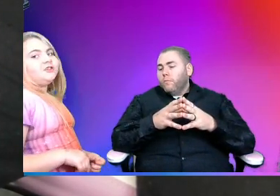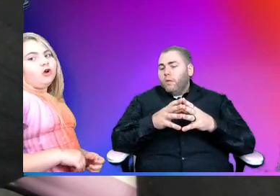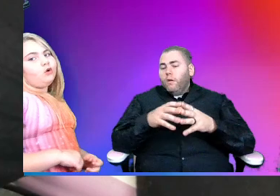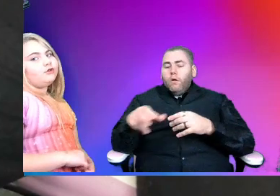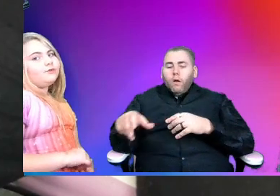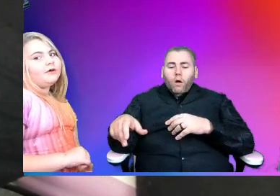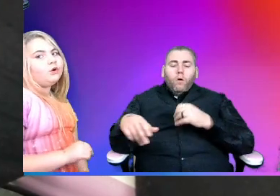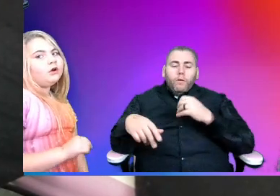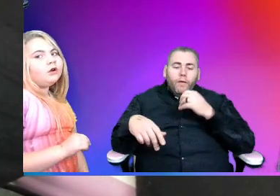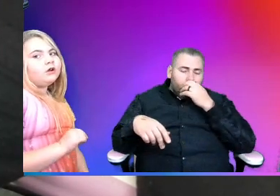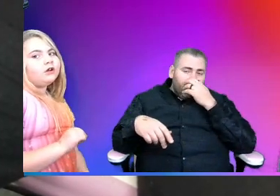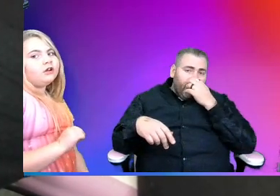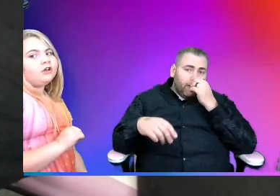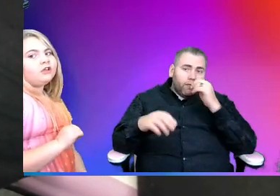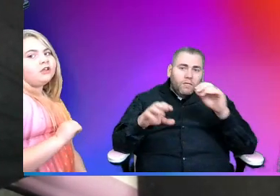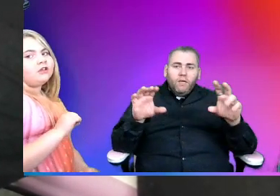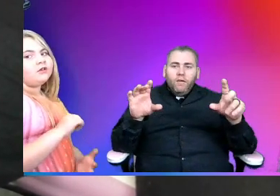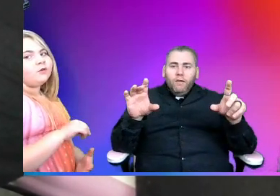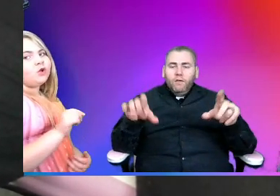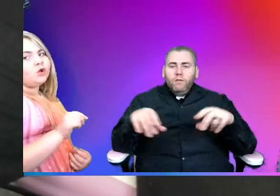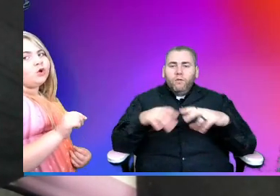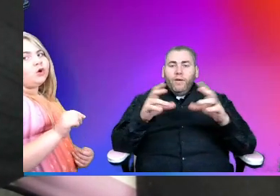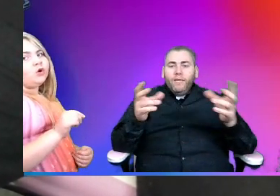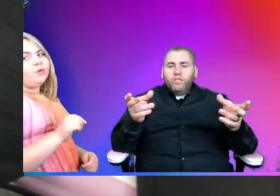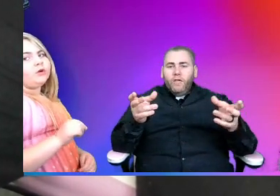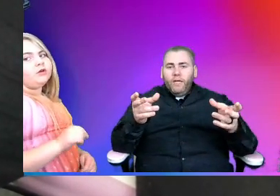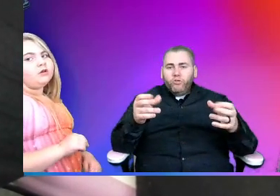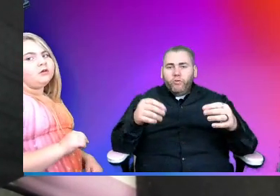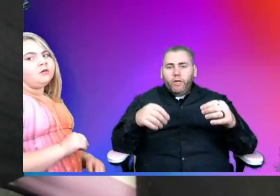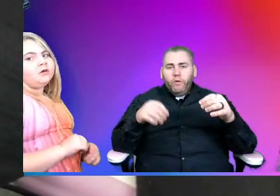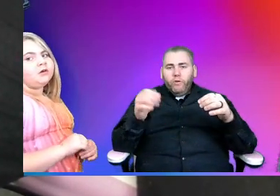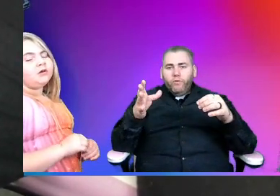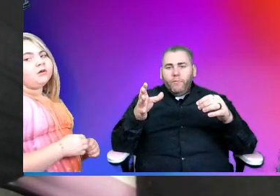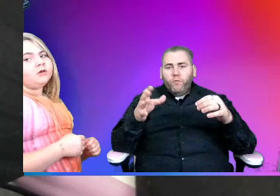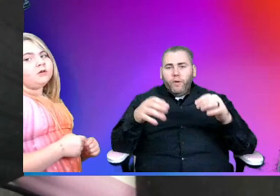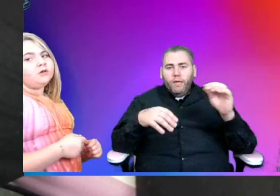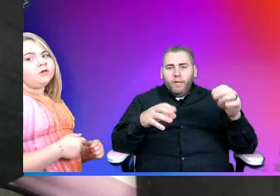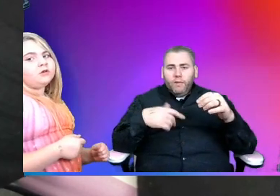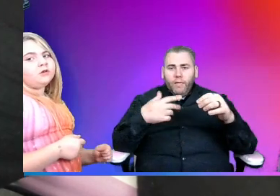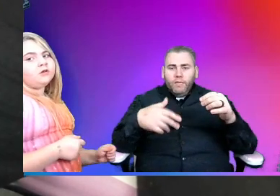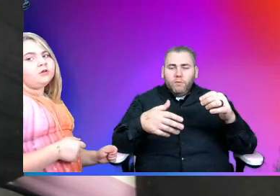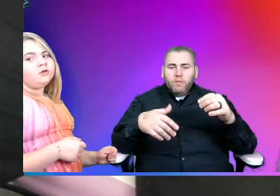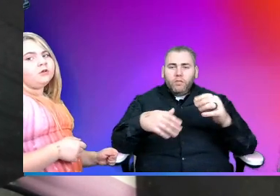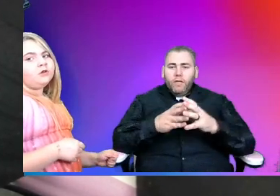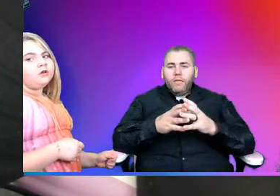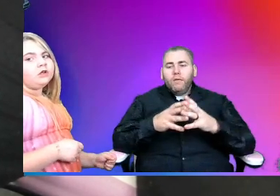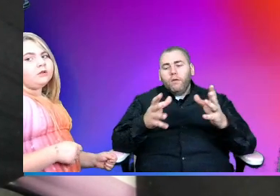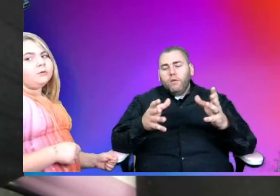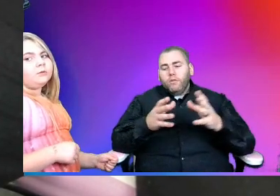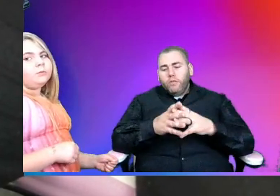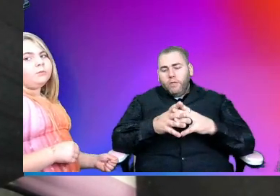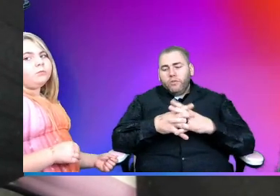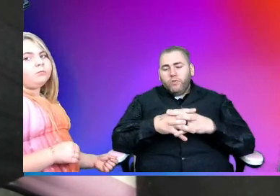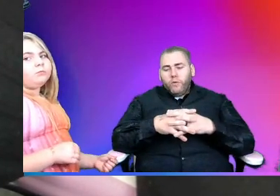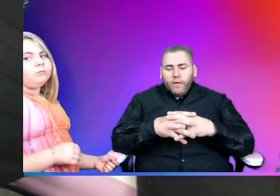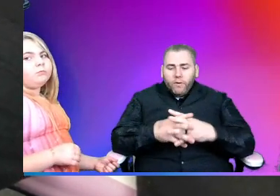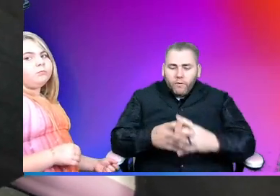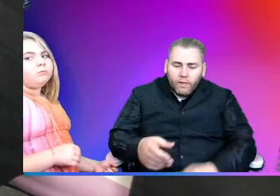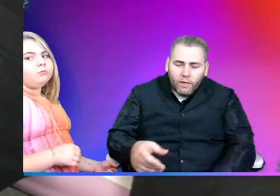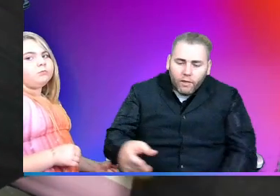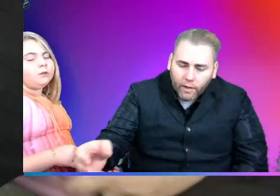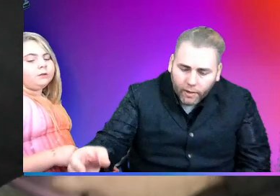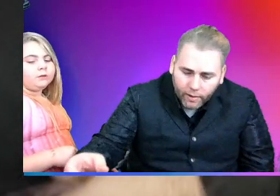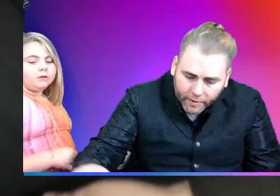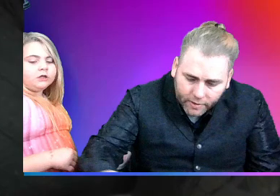that show you. But oh, yep. She has the ring and chain trick where you drop the ring and it links with the chain. She does enjoy that